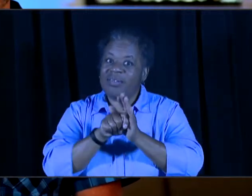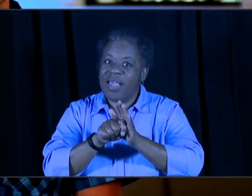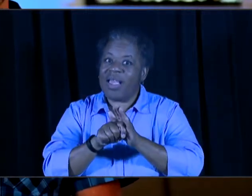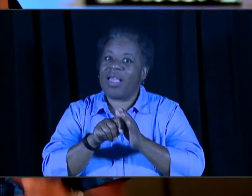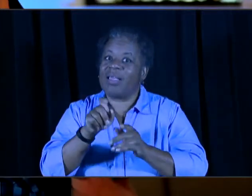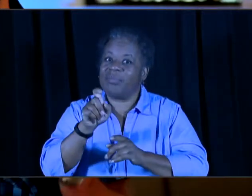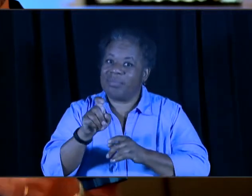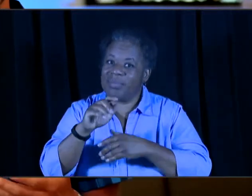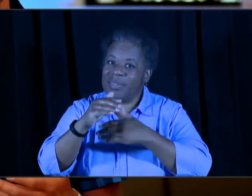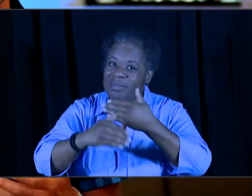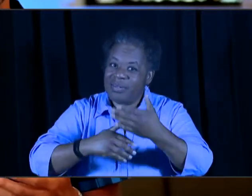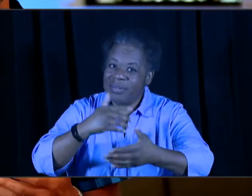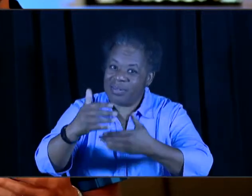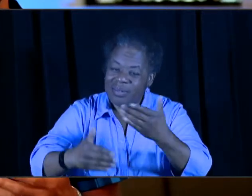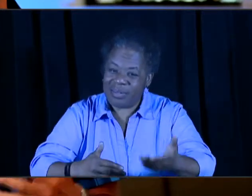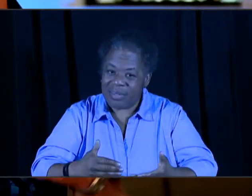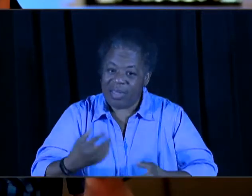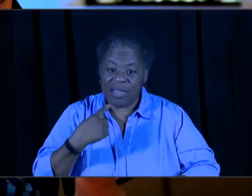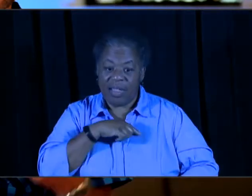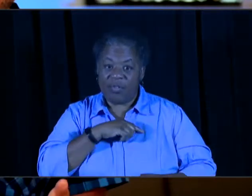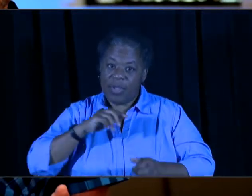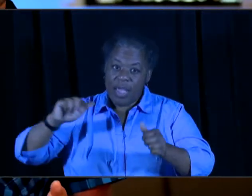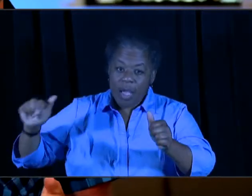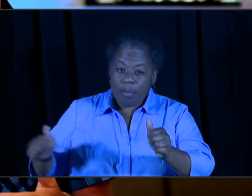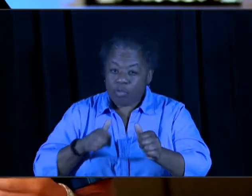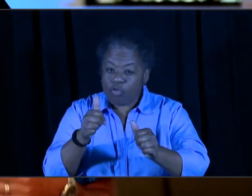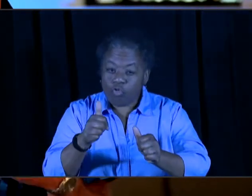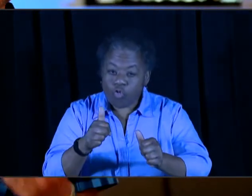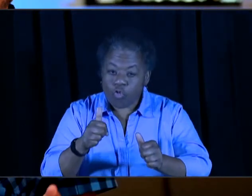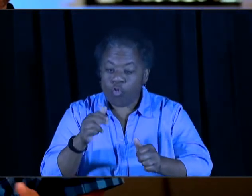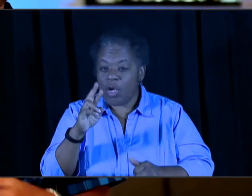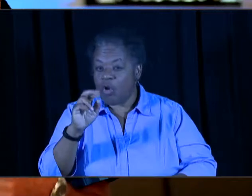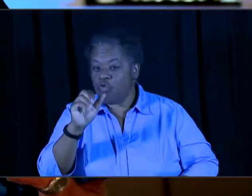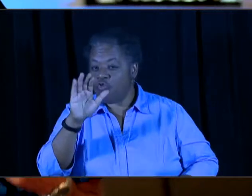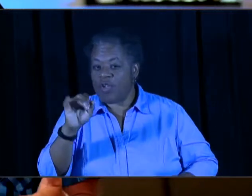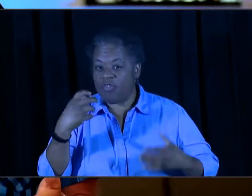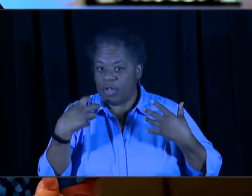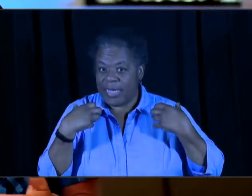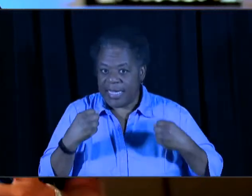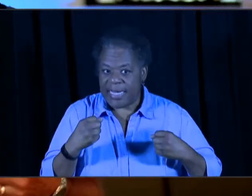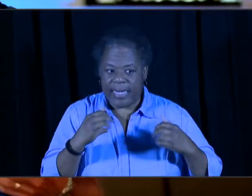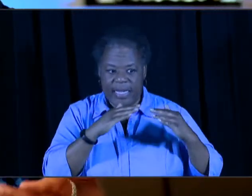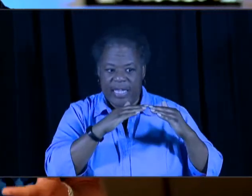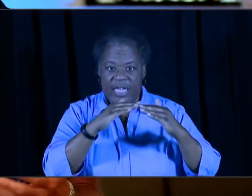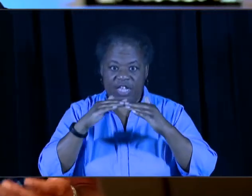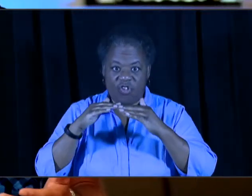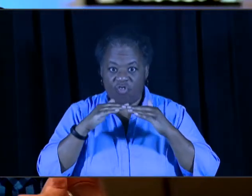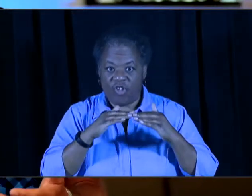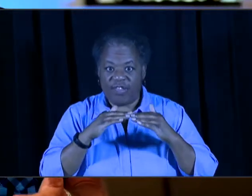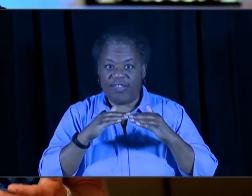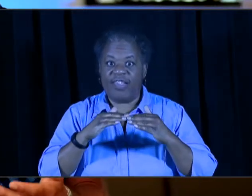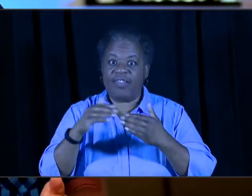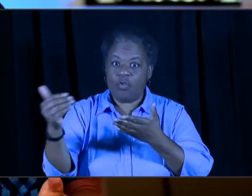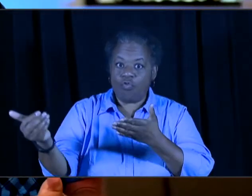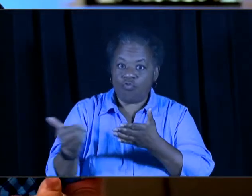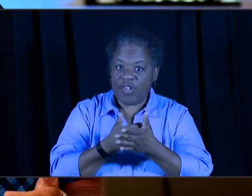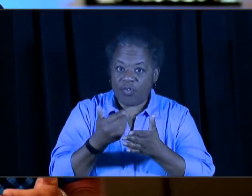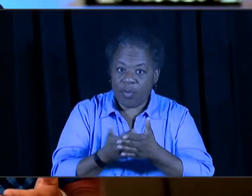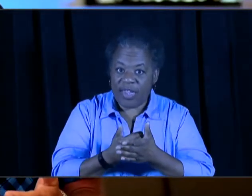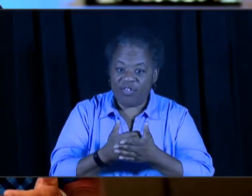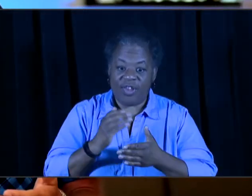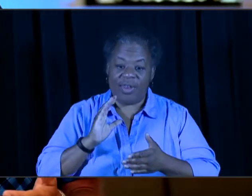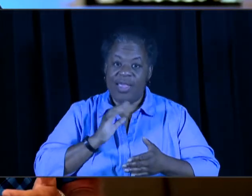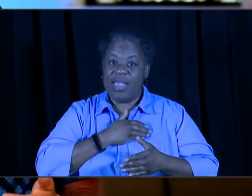So as we continue pursuing racial healing and justice and restoration in the church and in our